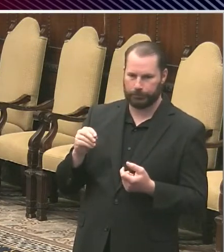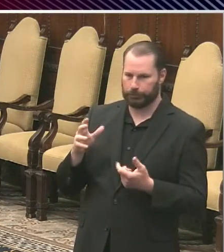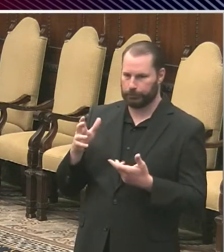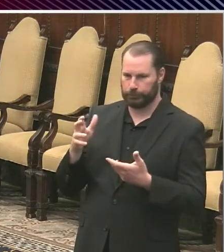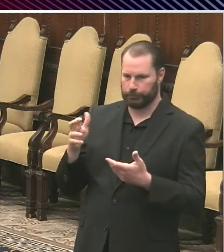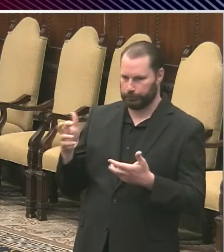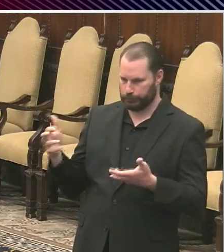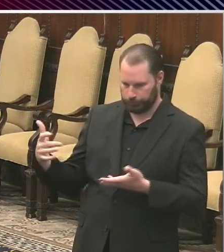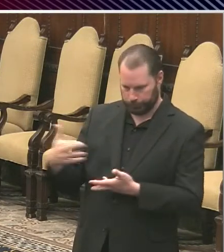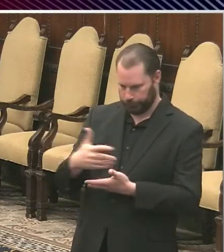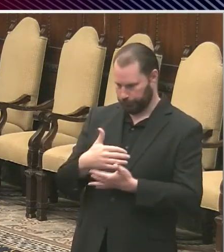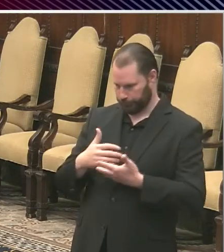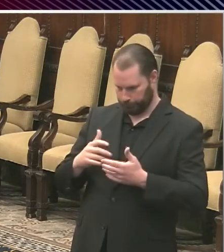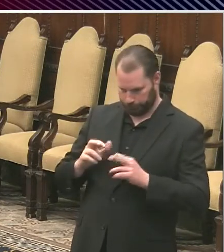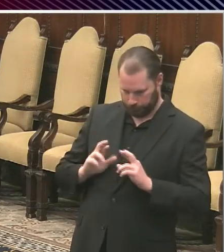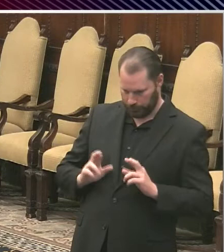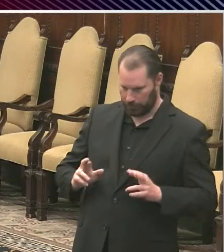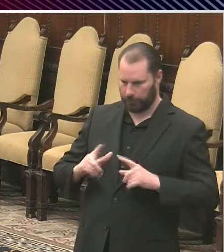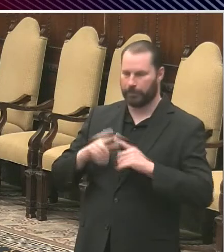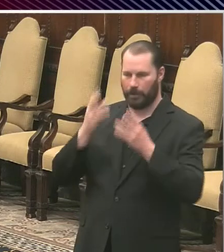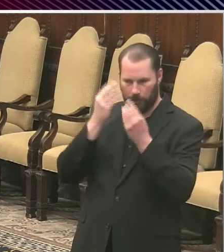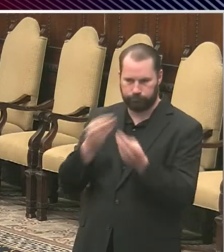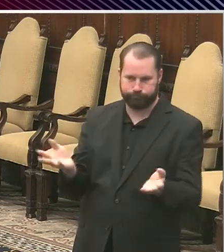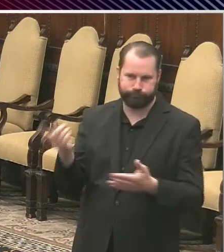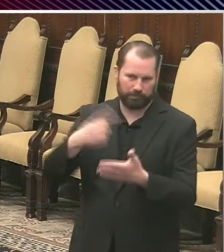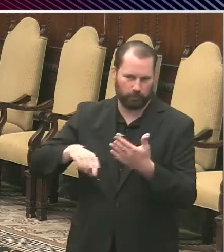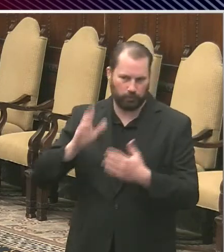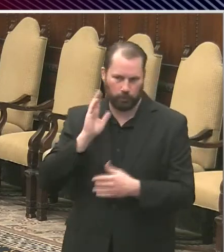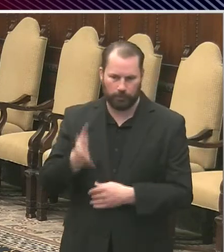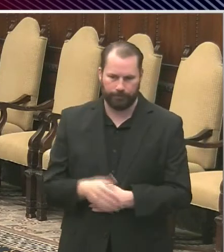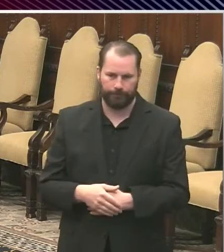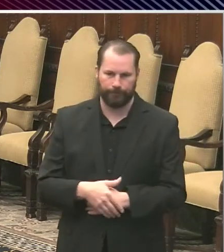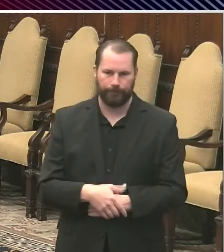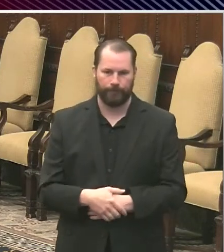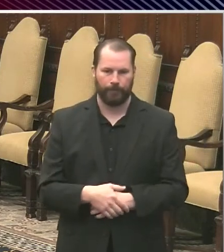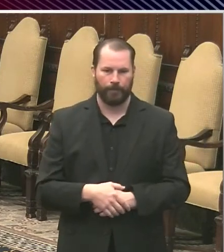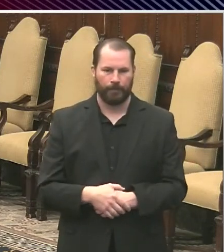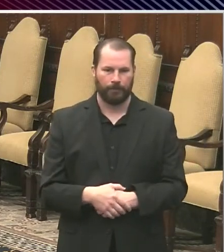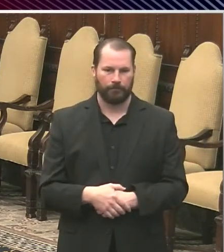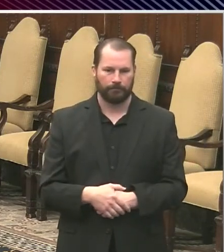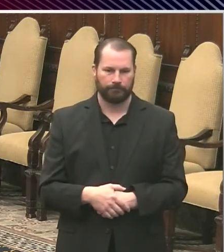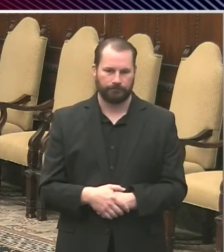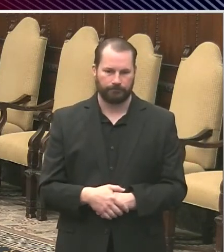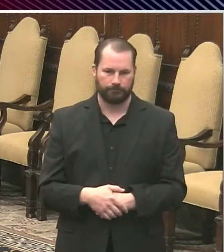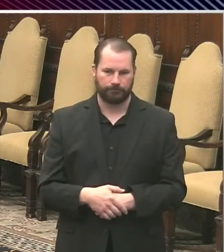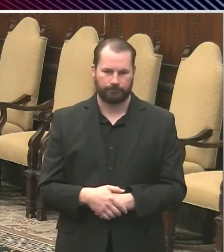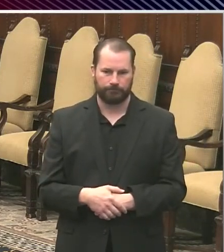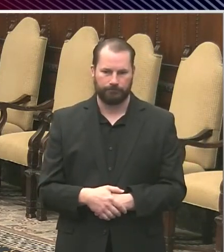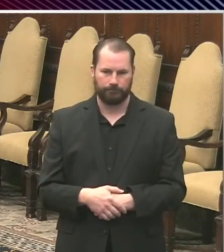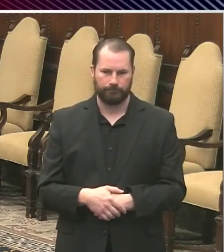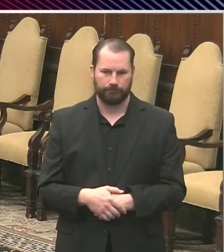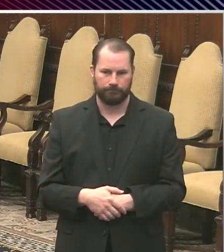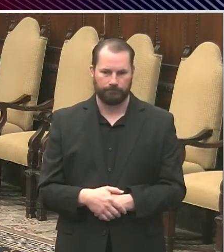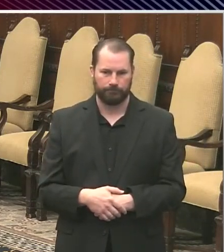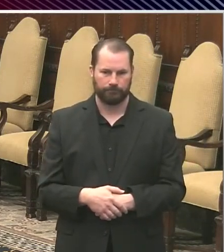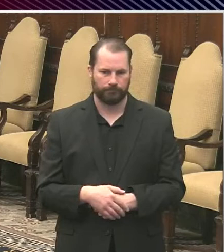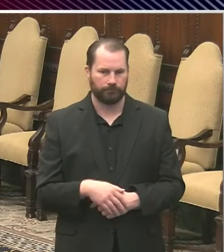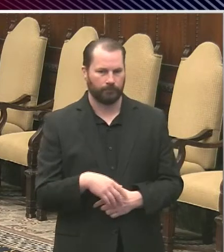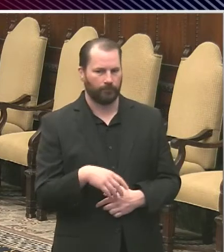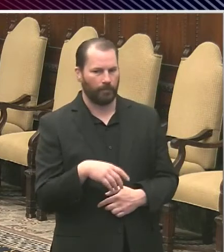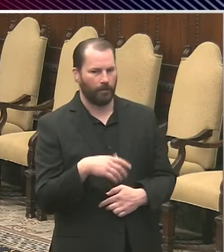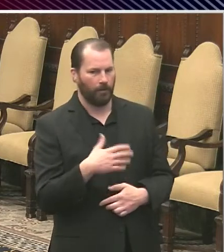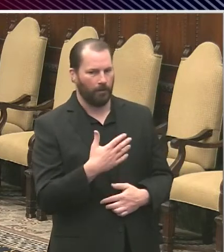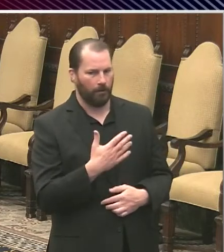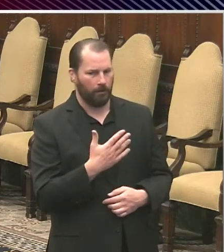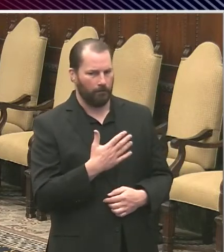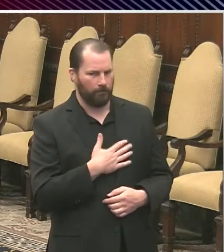week. Fantastic. Thanks so much. That's all I had. Thanks, Kennedy. It's my understanding that there will be a press release on that later